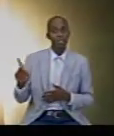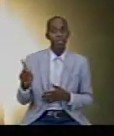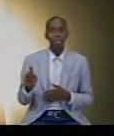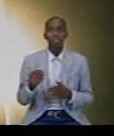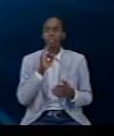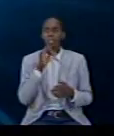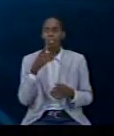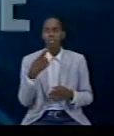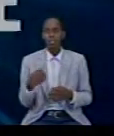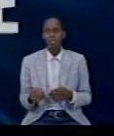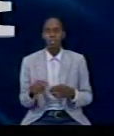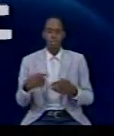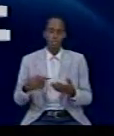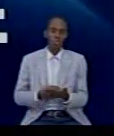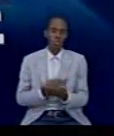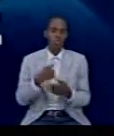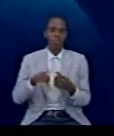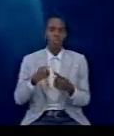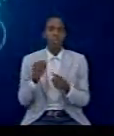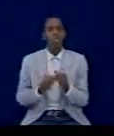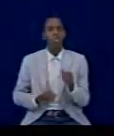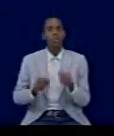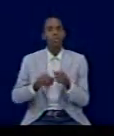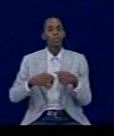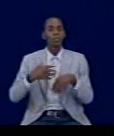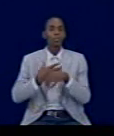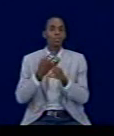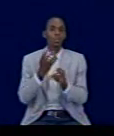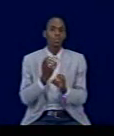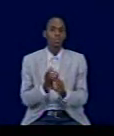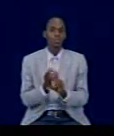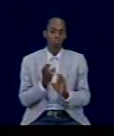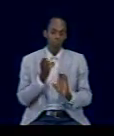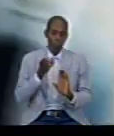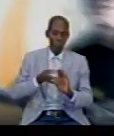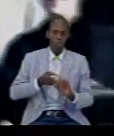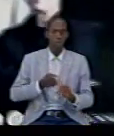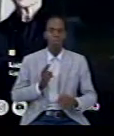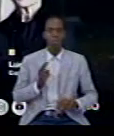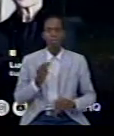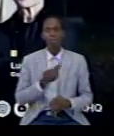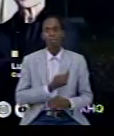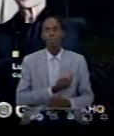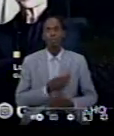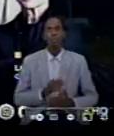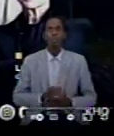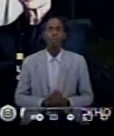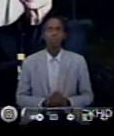the gospel to every creature. Join us.